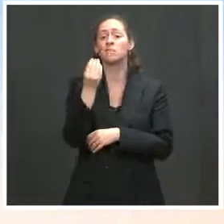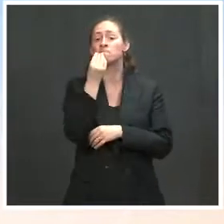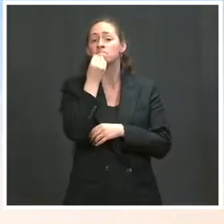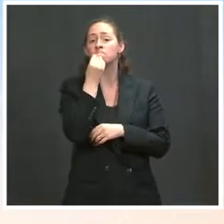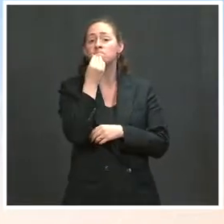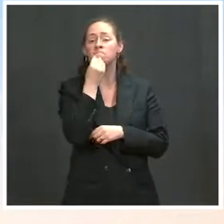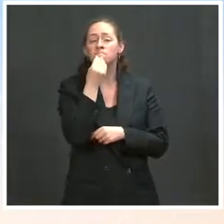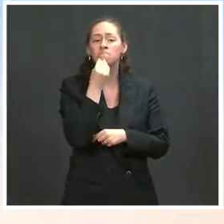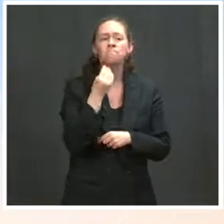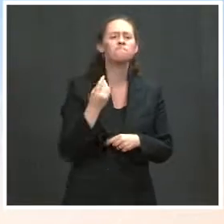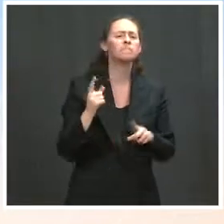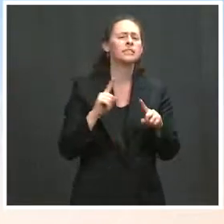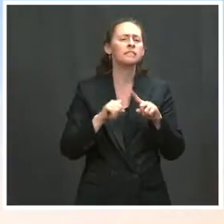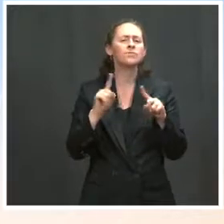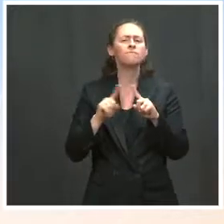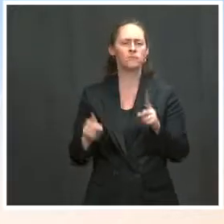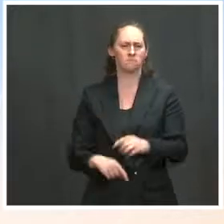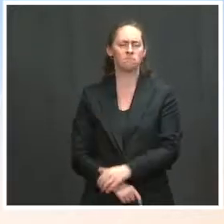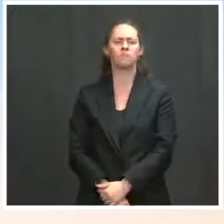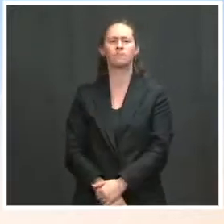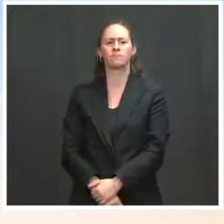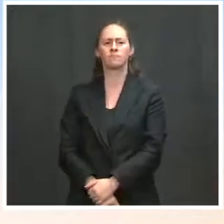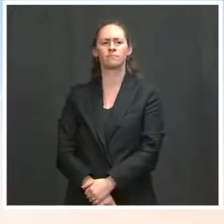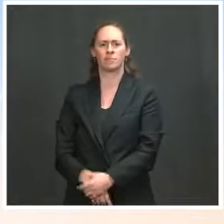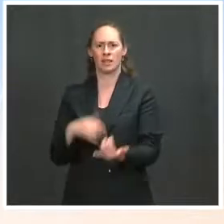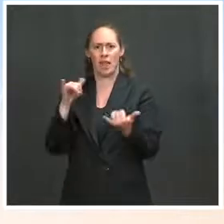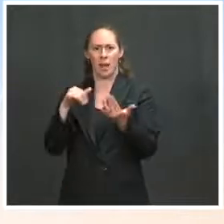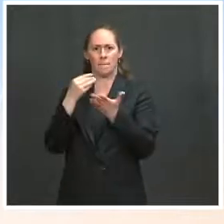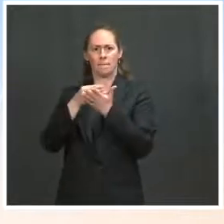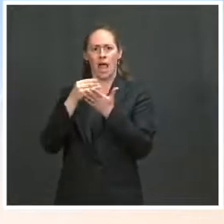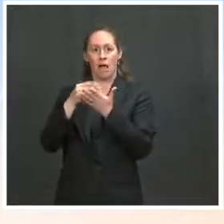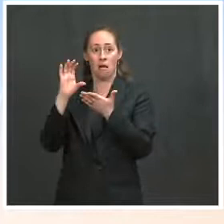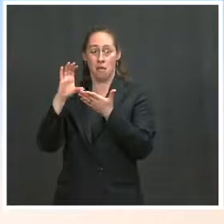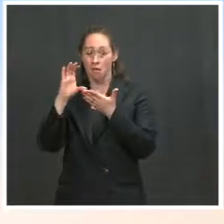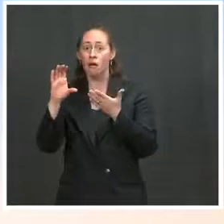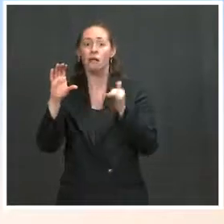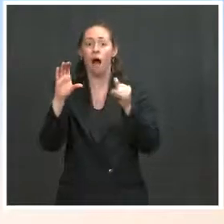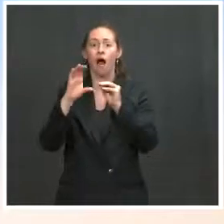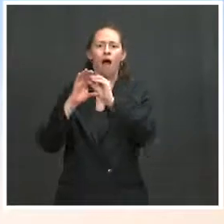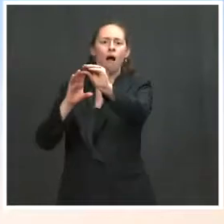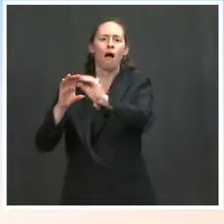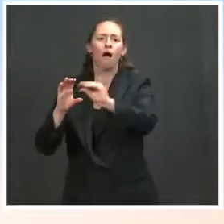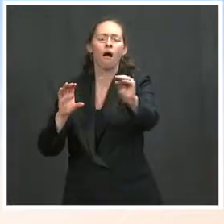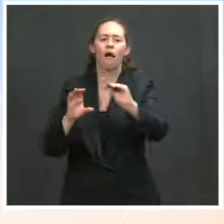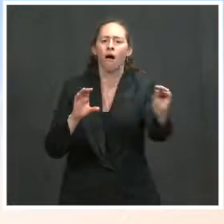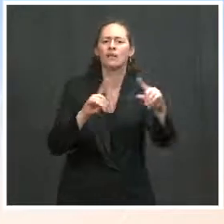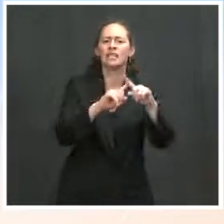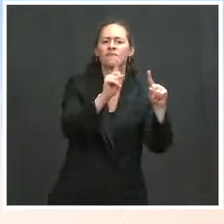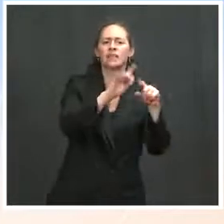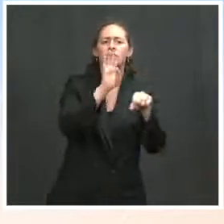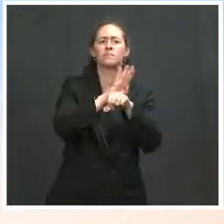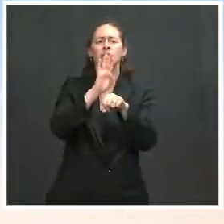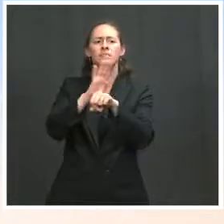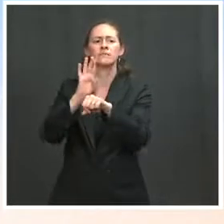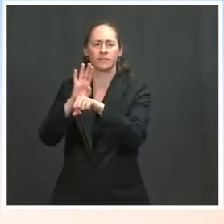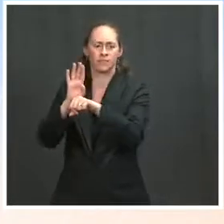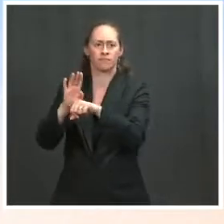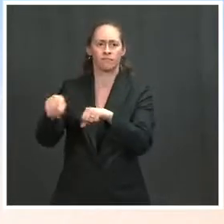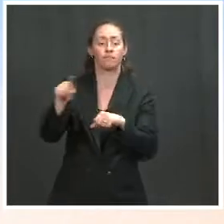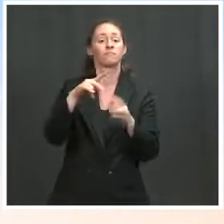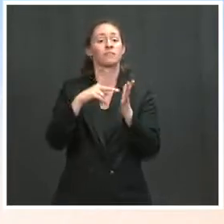out as planned to specific businesses and people. Of the remaining 5%, the largest categories